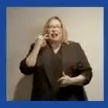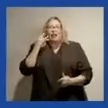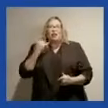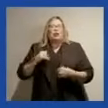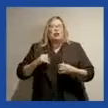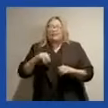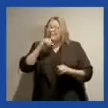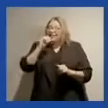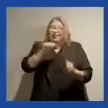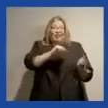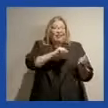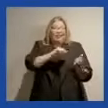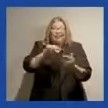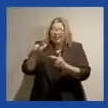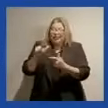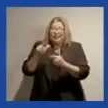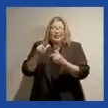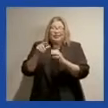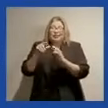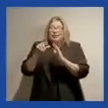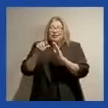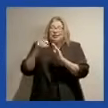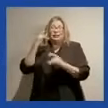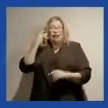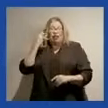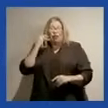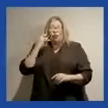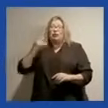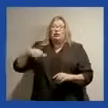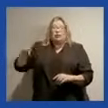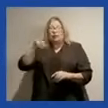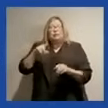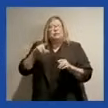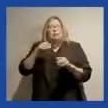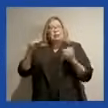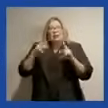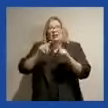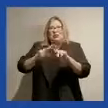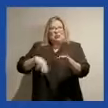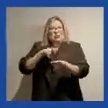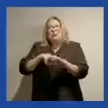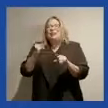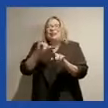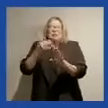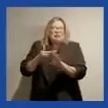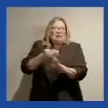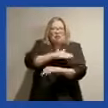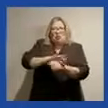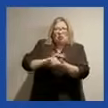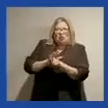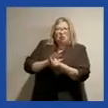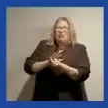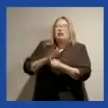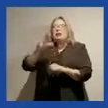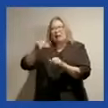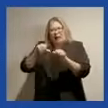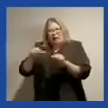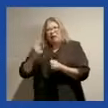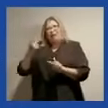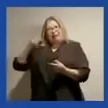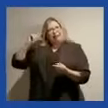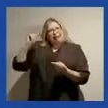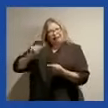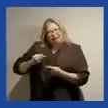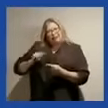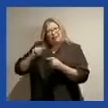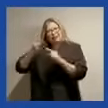Not every part of the state is enjoying pre-pandemic levels. Bay Area is still trailing a little bit. Other parts